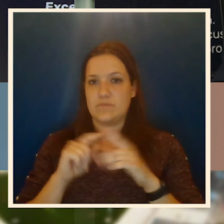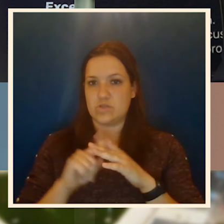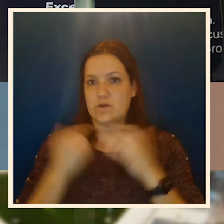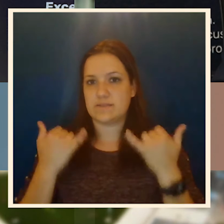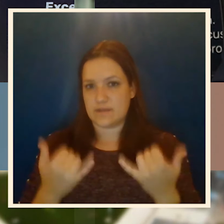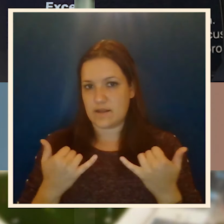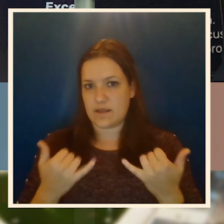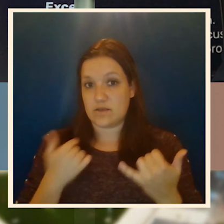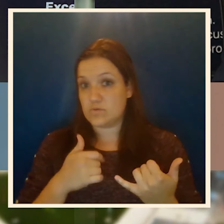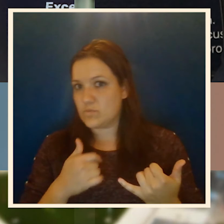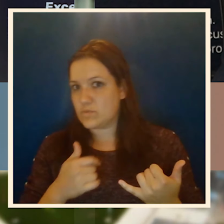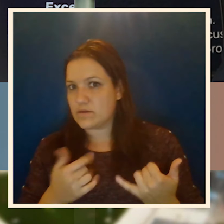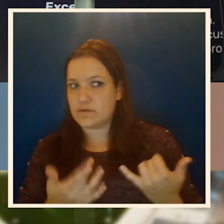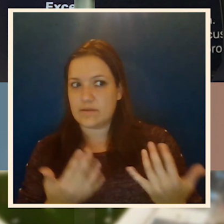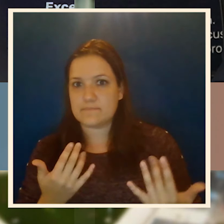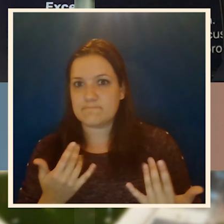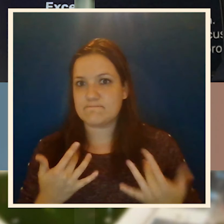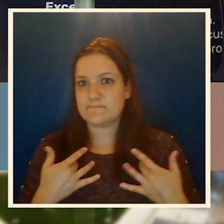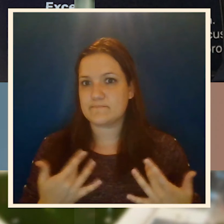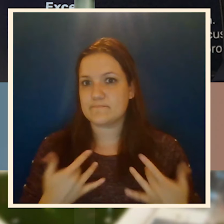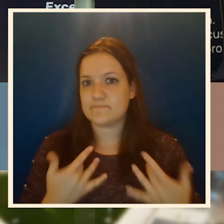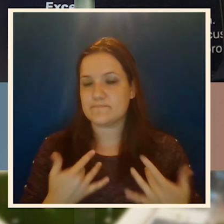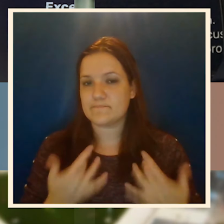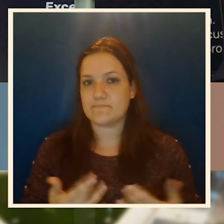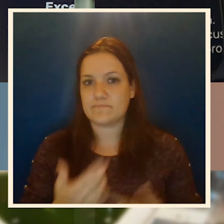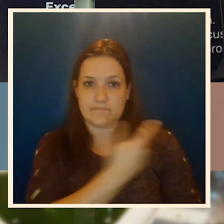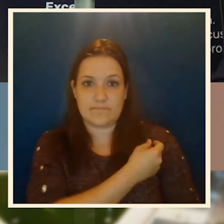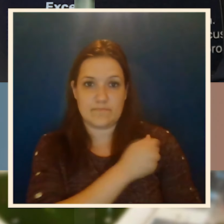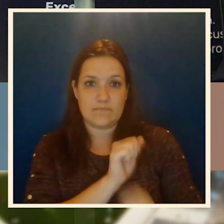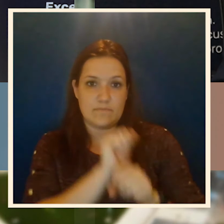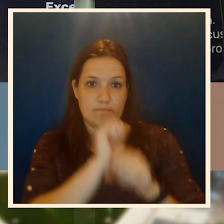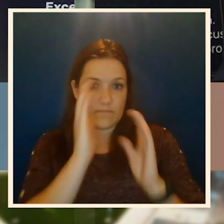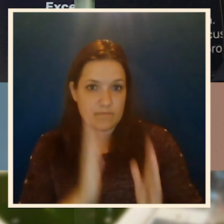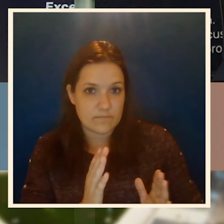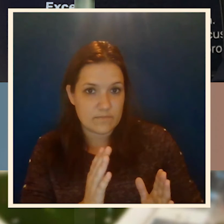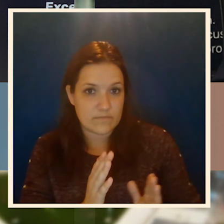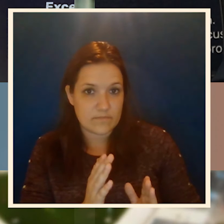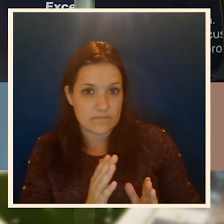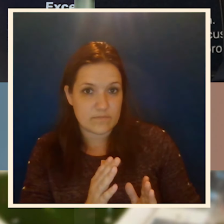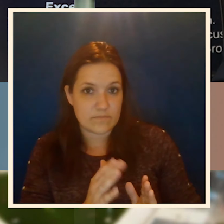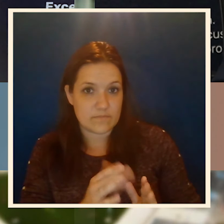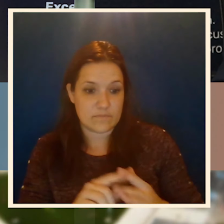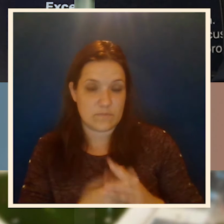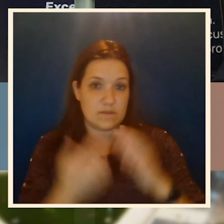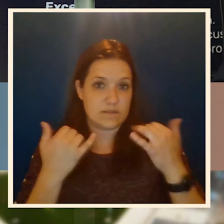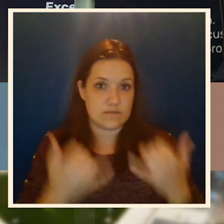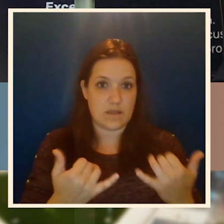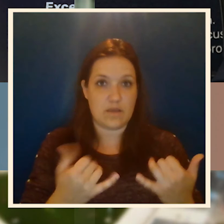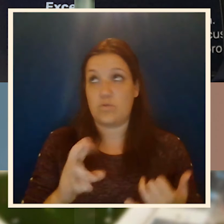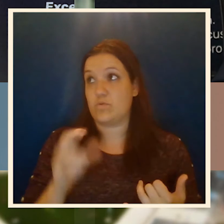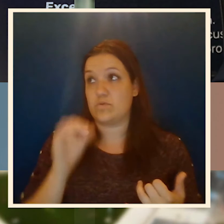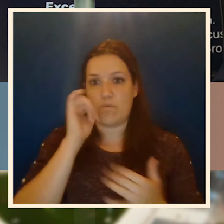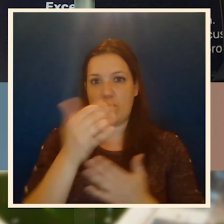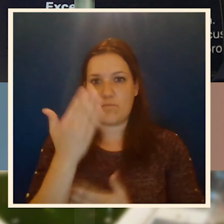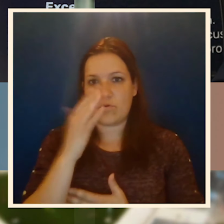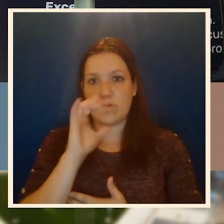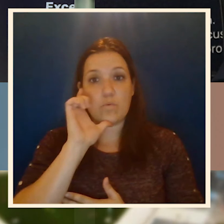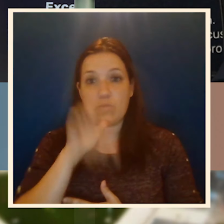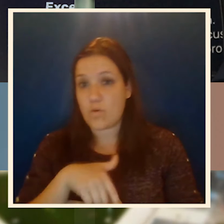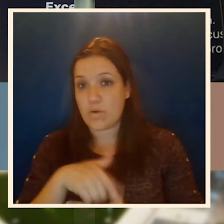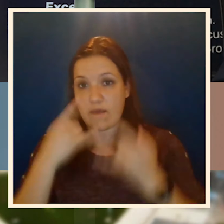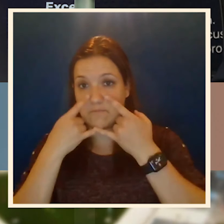today, making their ruling effective immediately. So we are all anxiously awaiting to hear that